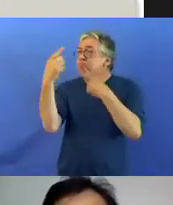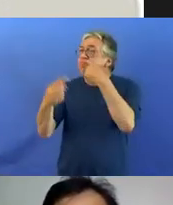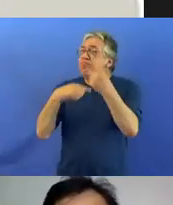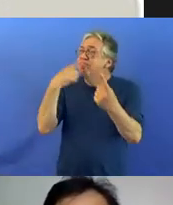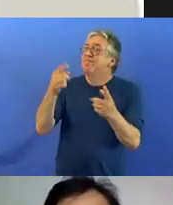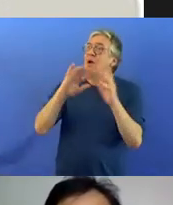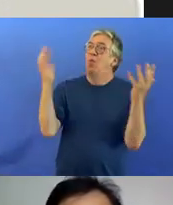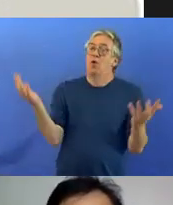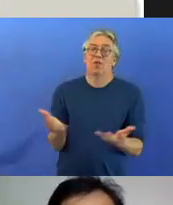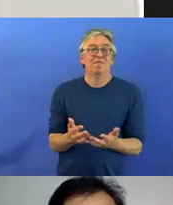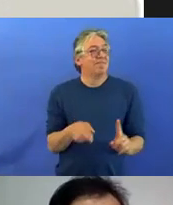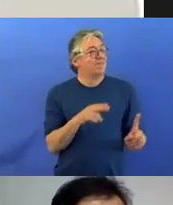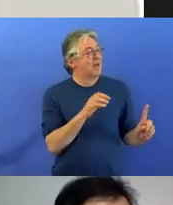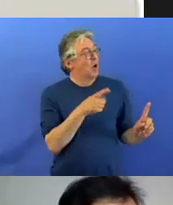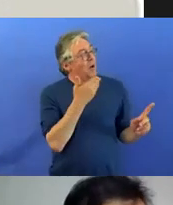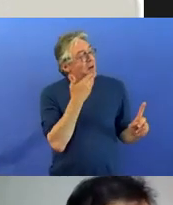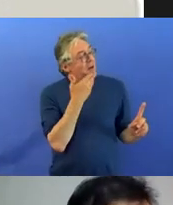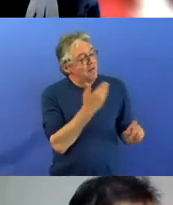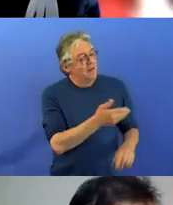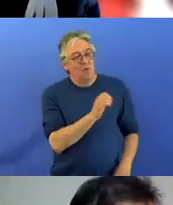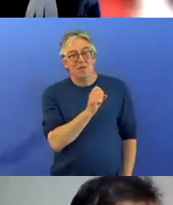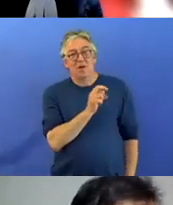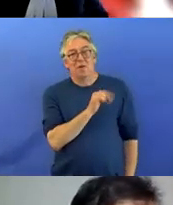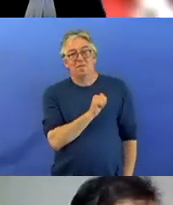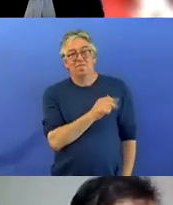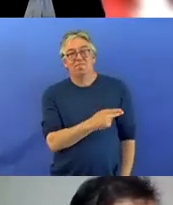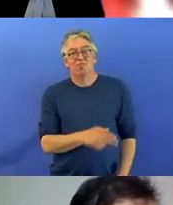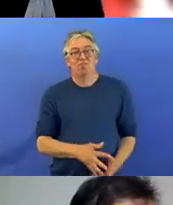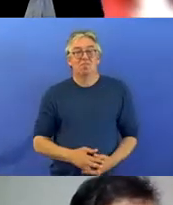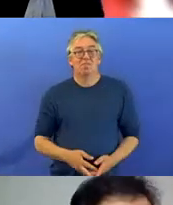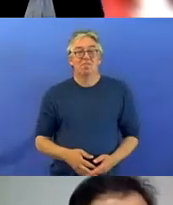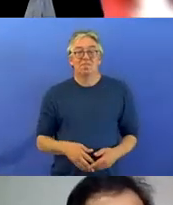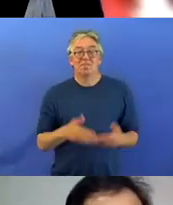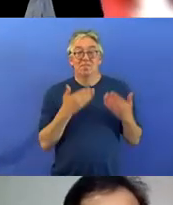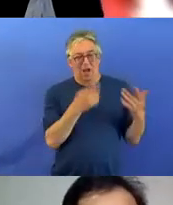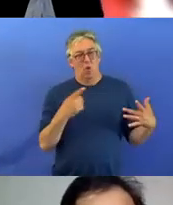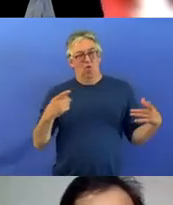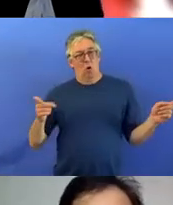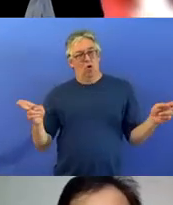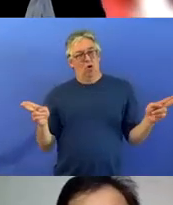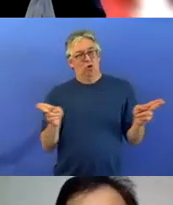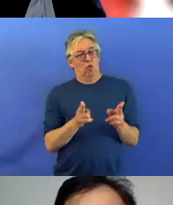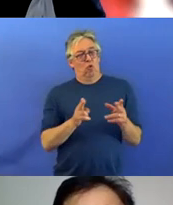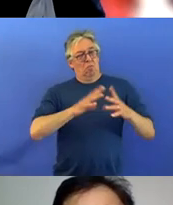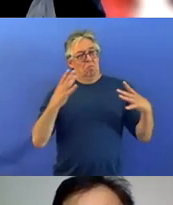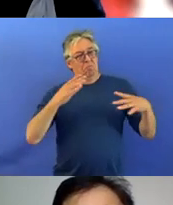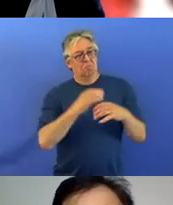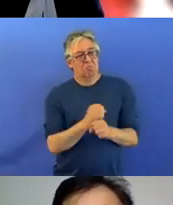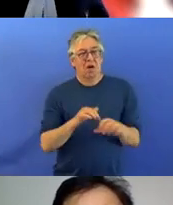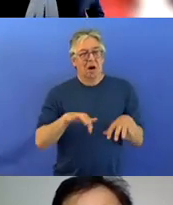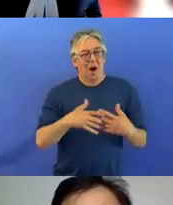Thank you very much, Sarah, for giving us this overview of how WIN